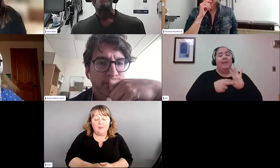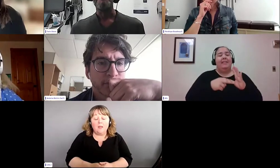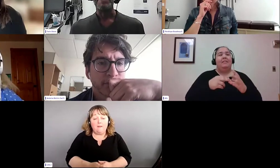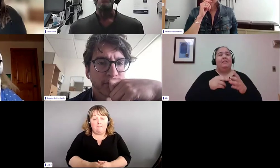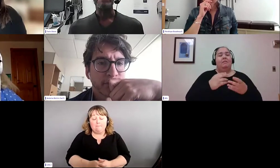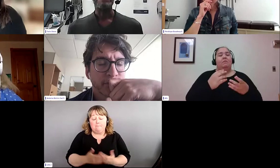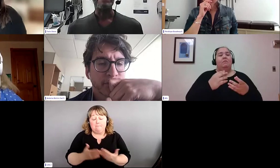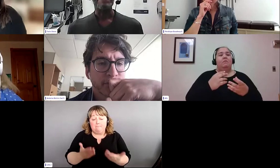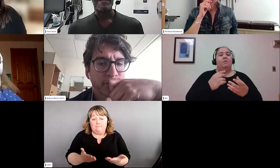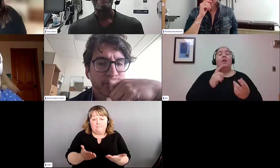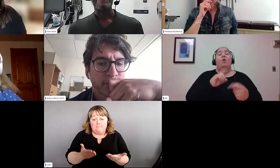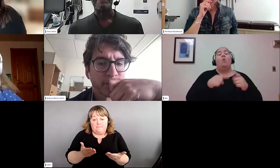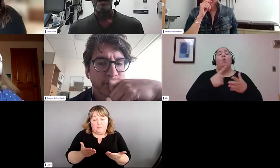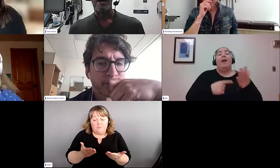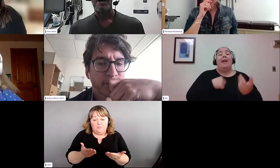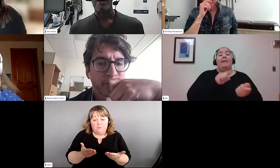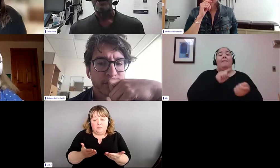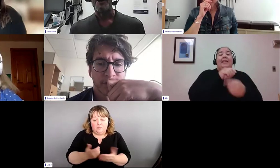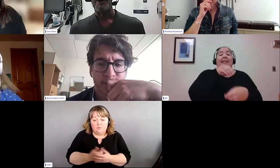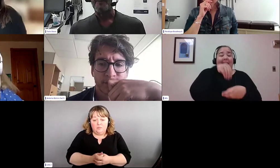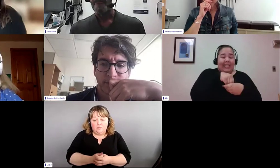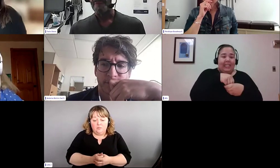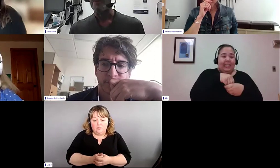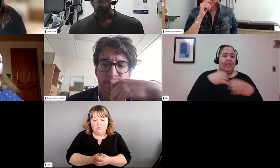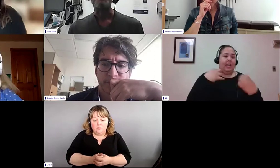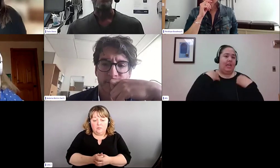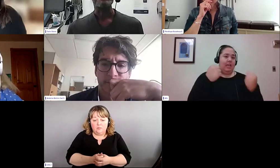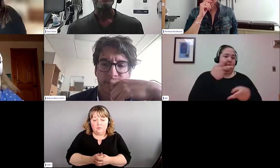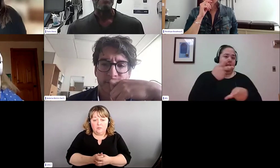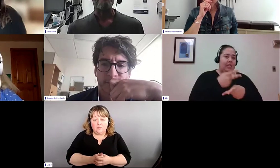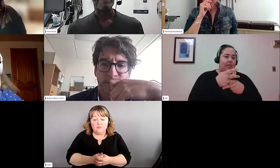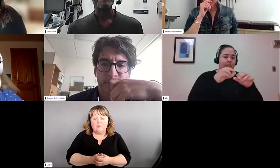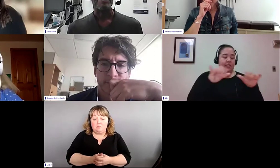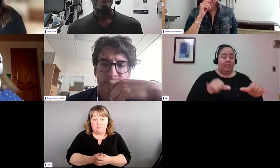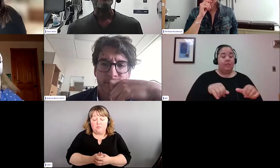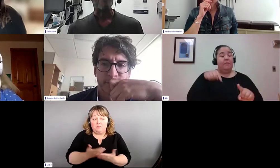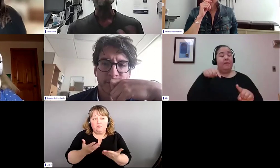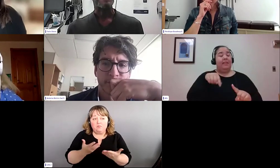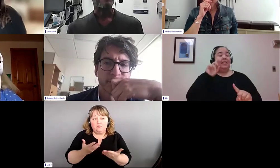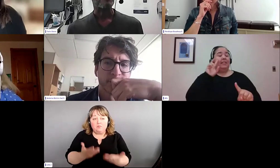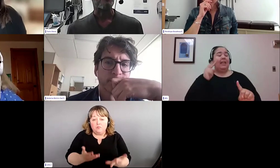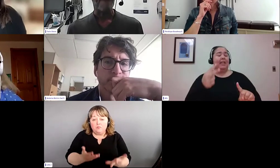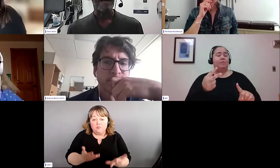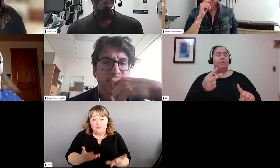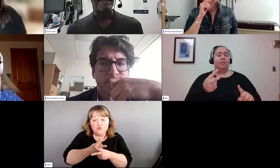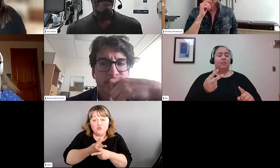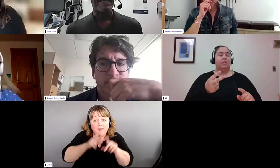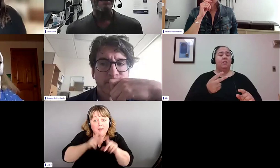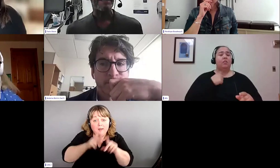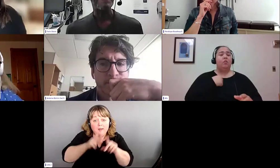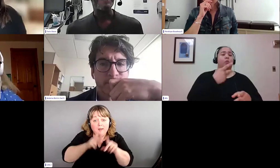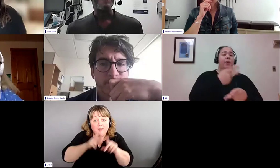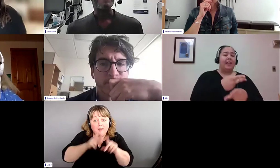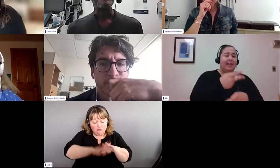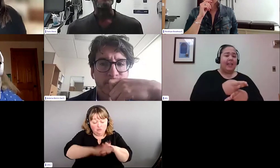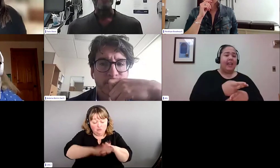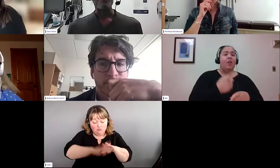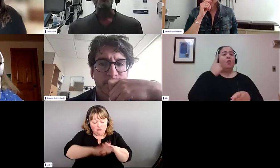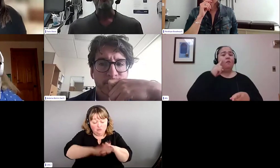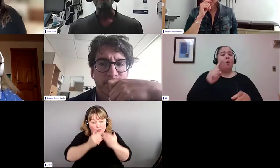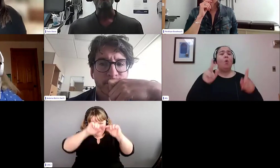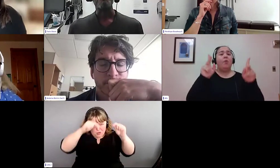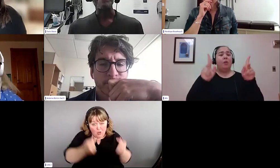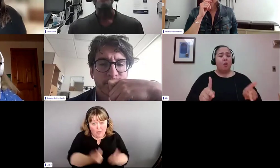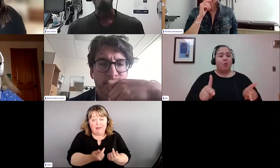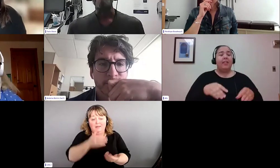system. And this aspect, which is to care for the person in